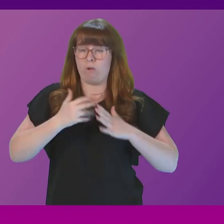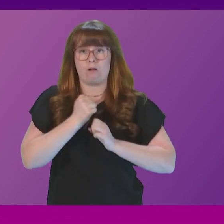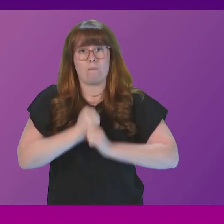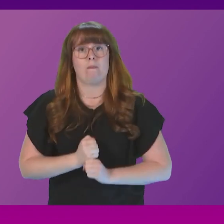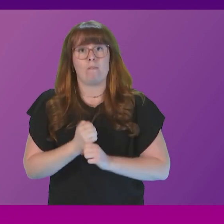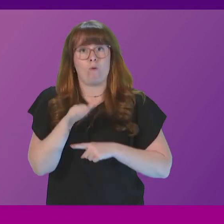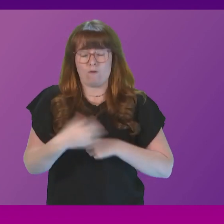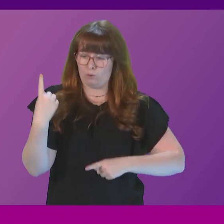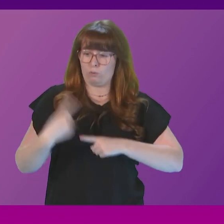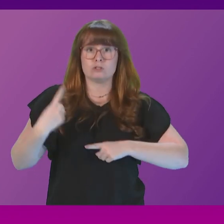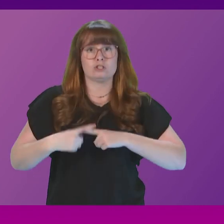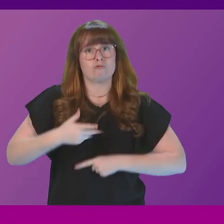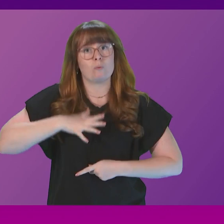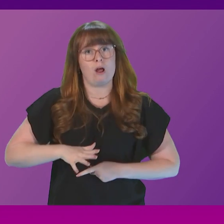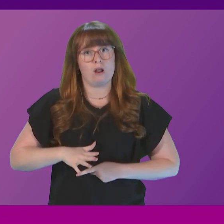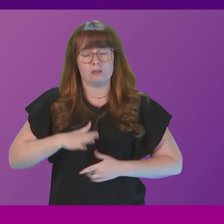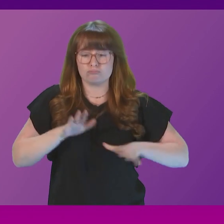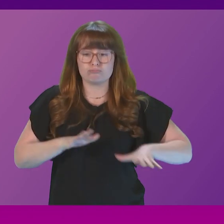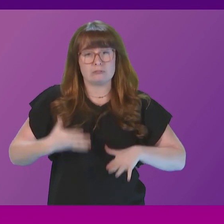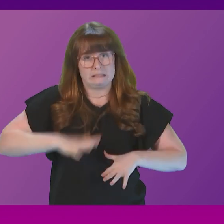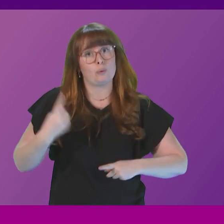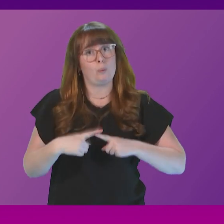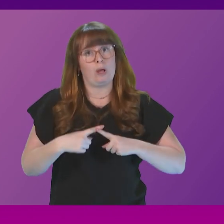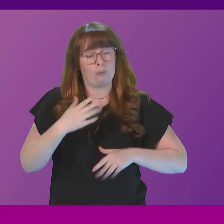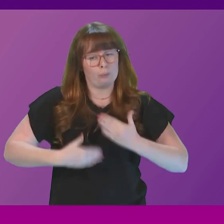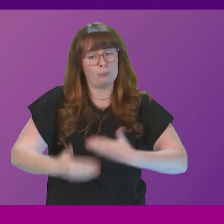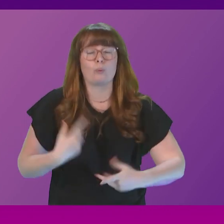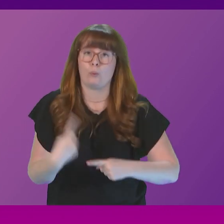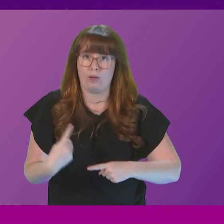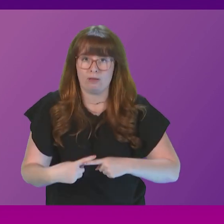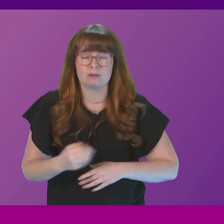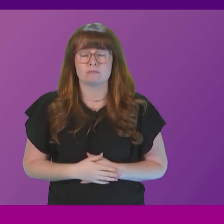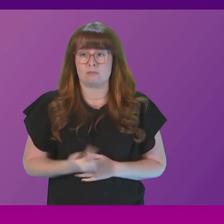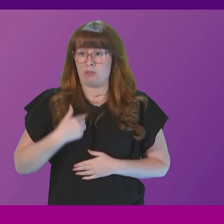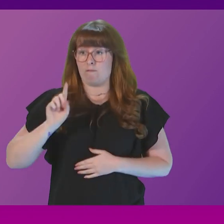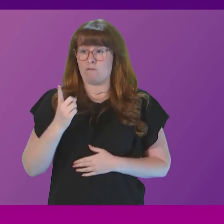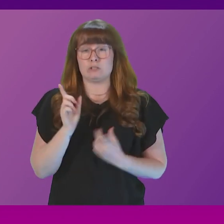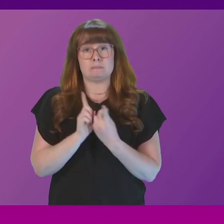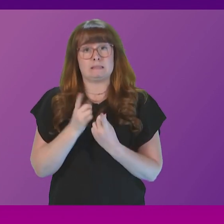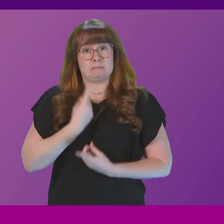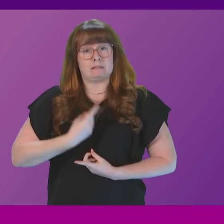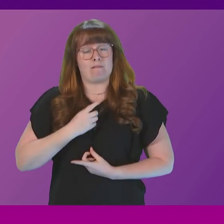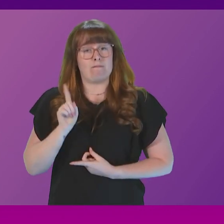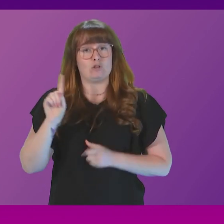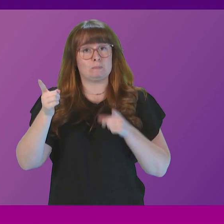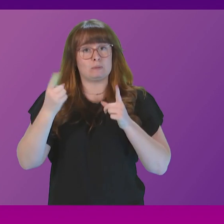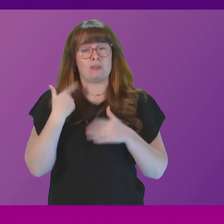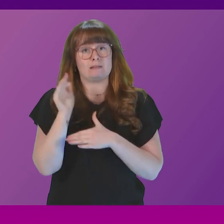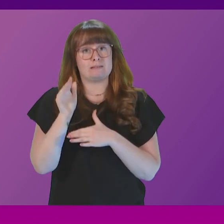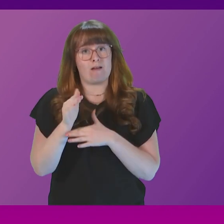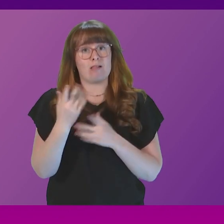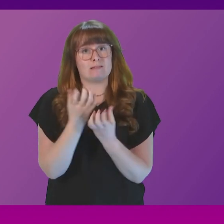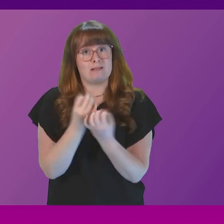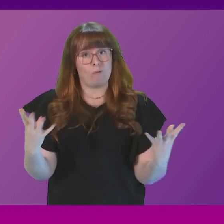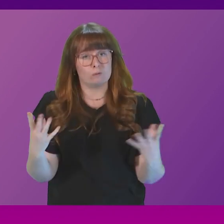the urgency required and the pace required for the New Deal from government. In fact, the very first meeting I had as First Minister with an external stakeholder was with